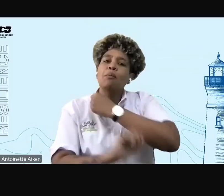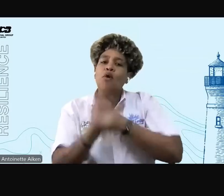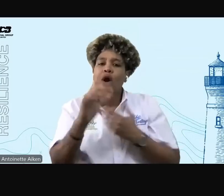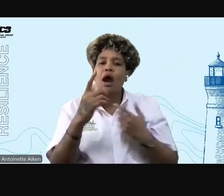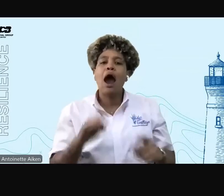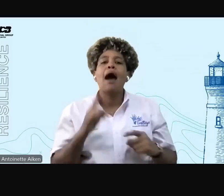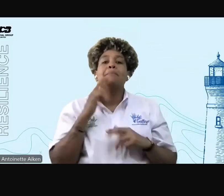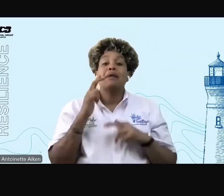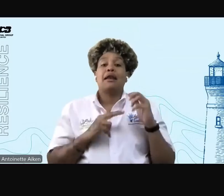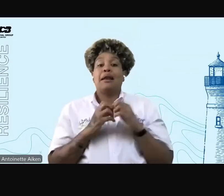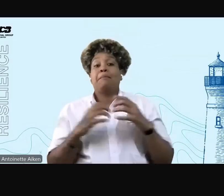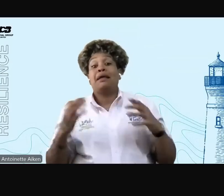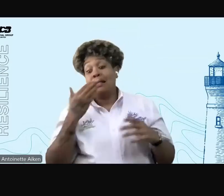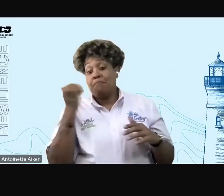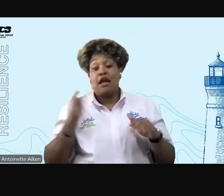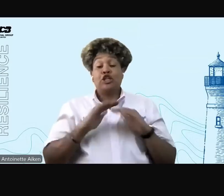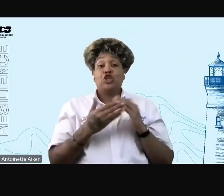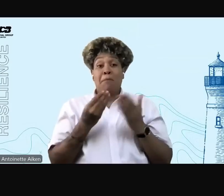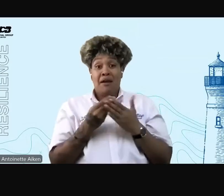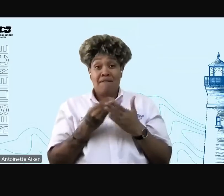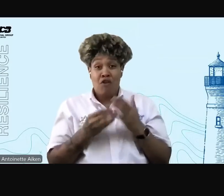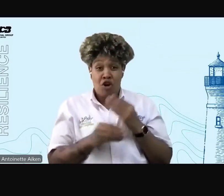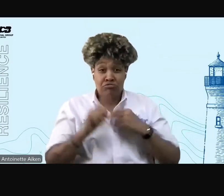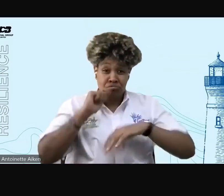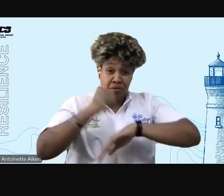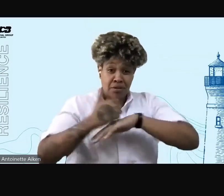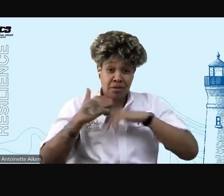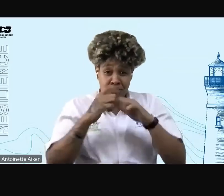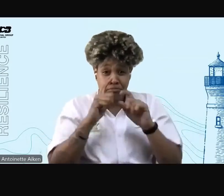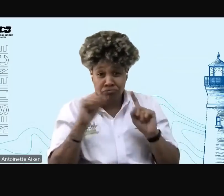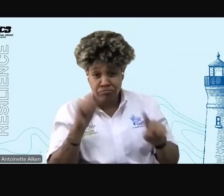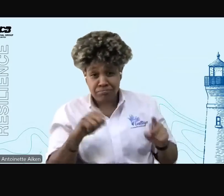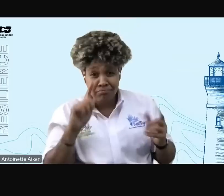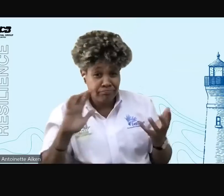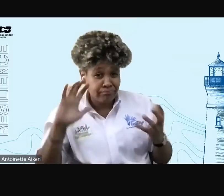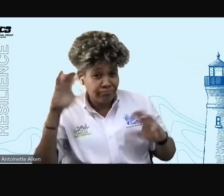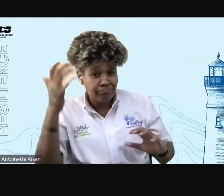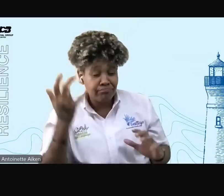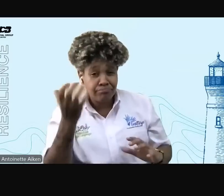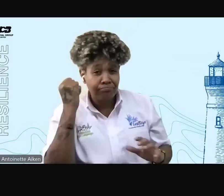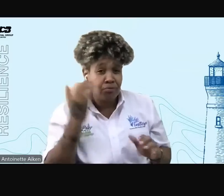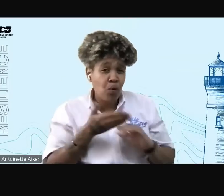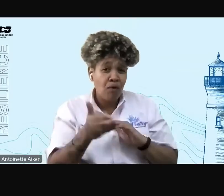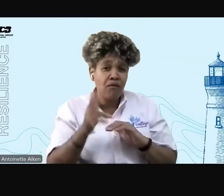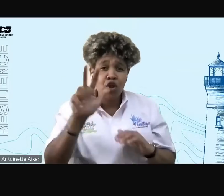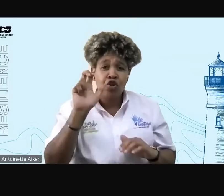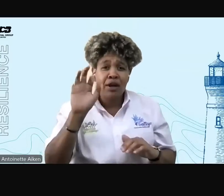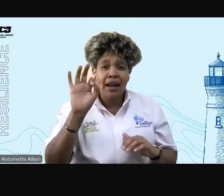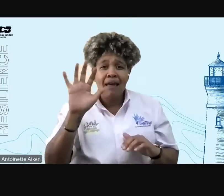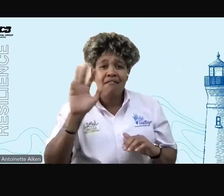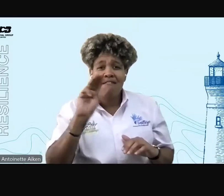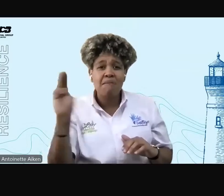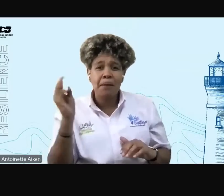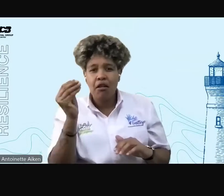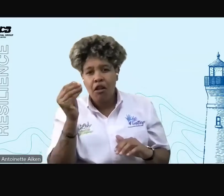The Building a Better Jamaica Fund, established in response to the disaster, raised over $395